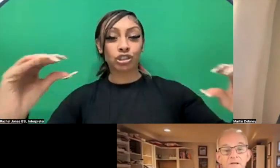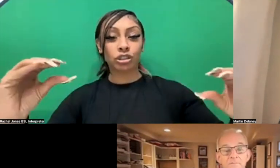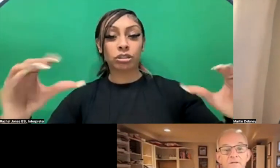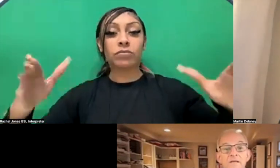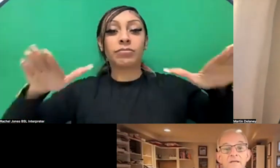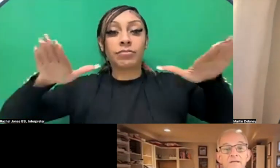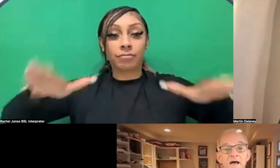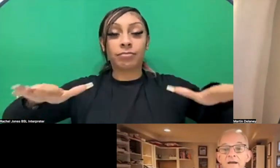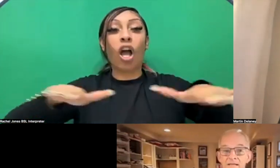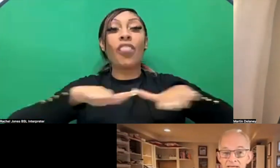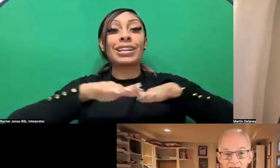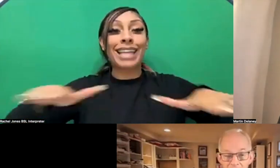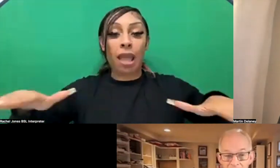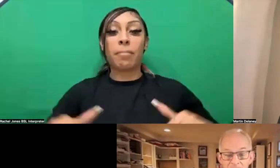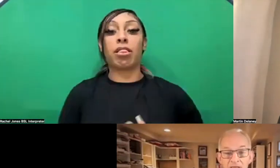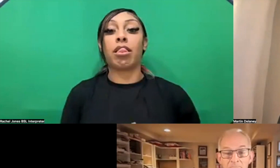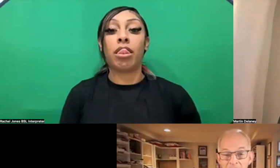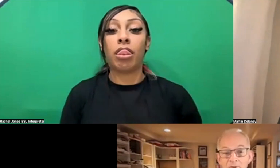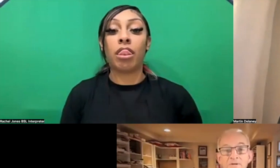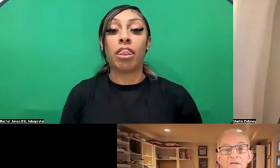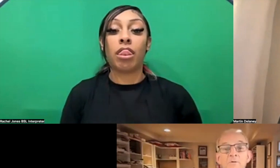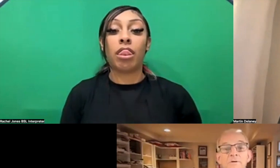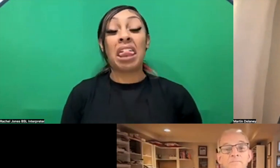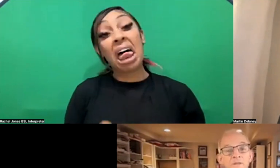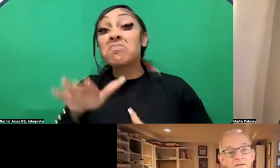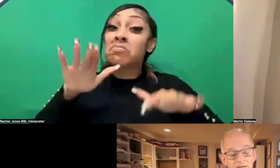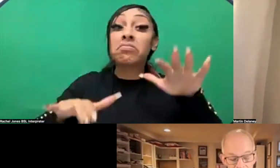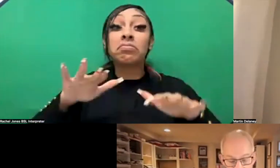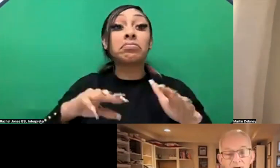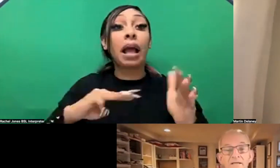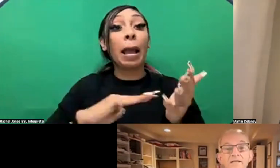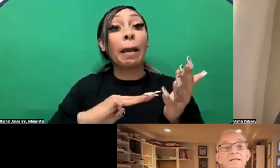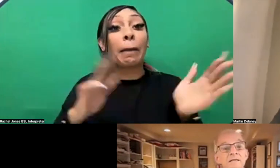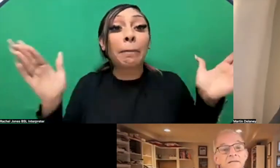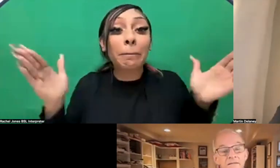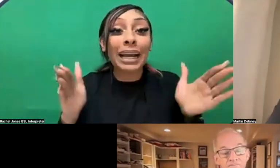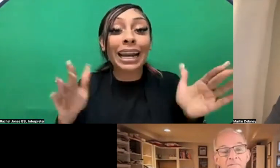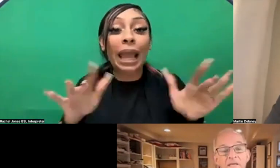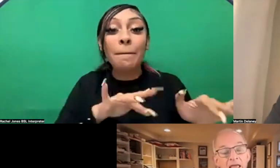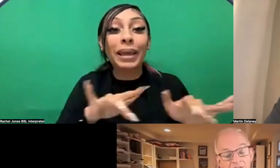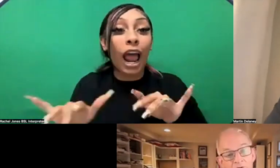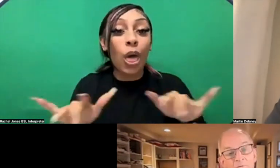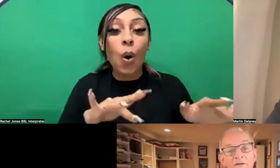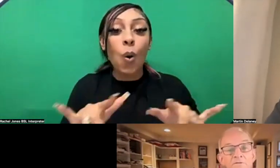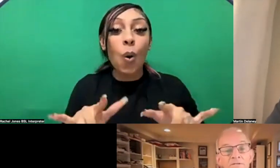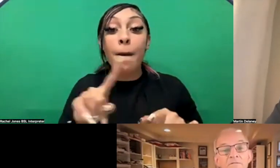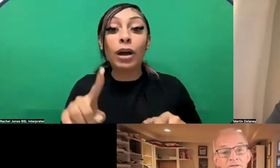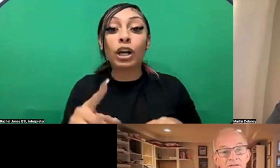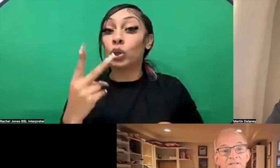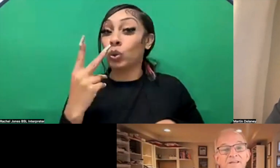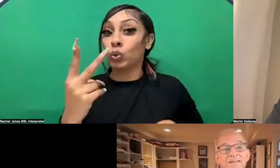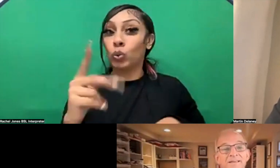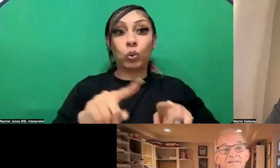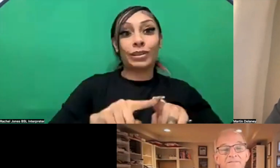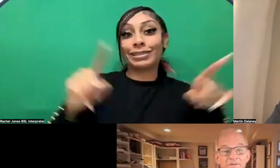on a table, not unlike a MIDI piano keyboard, but it has two major